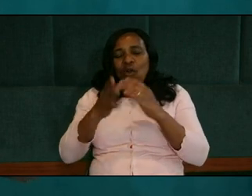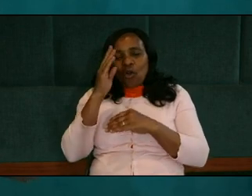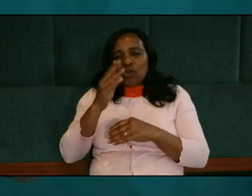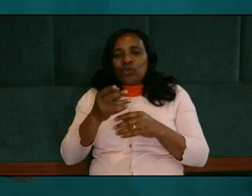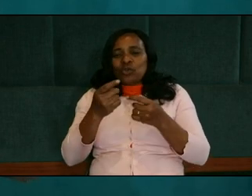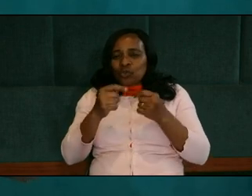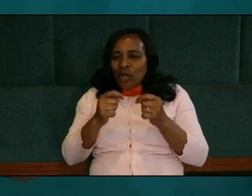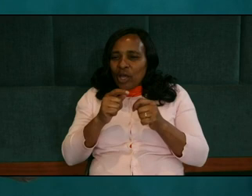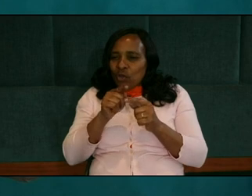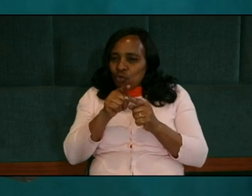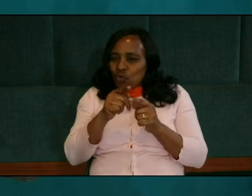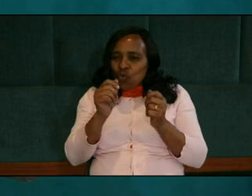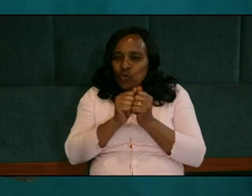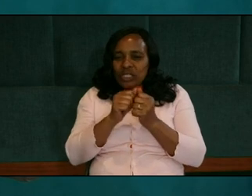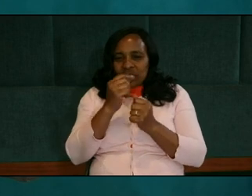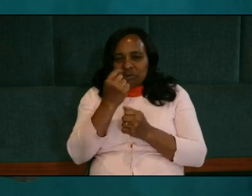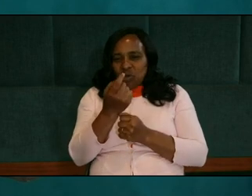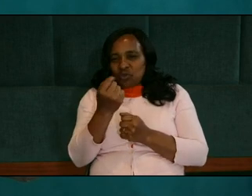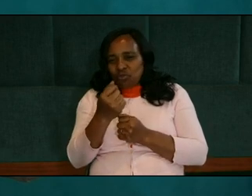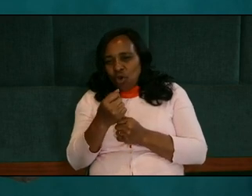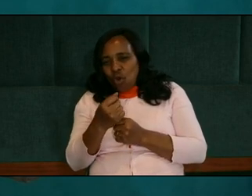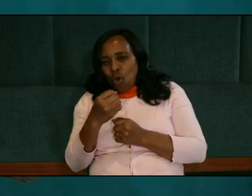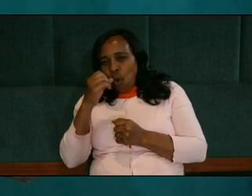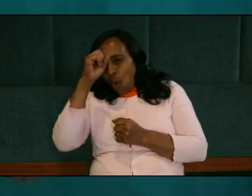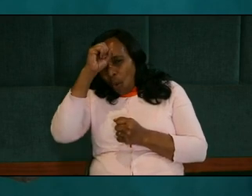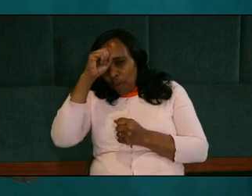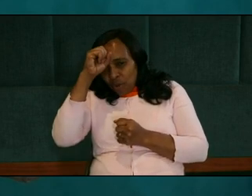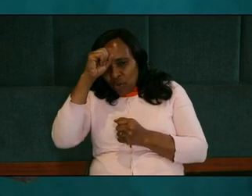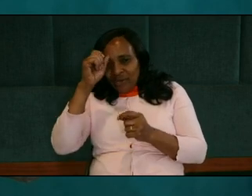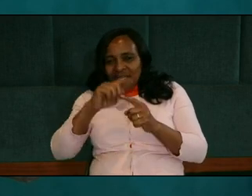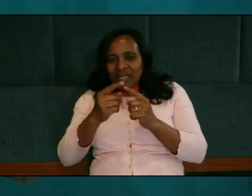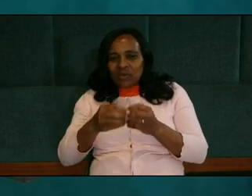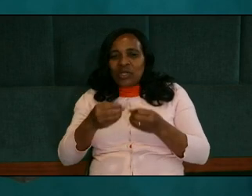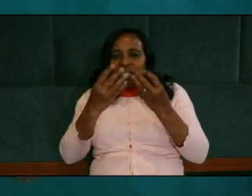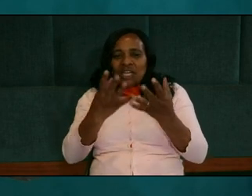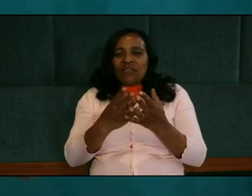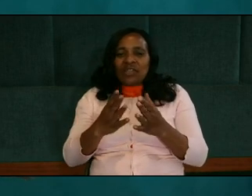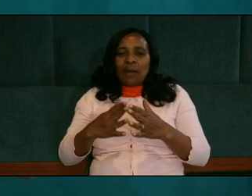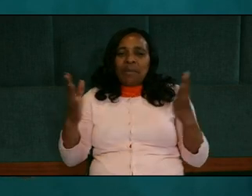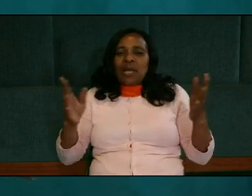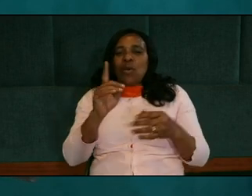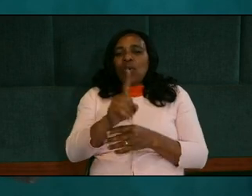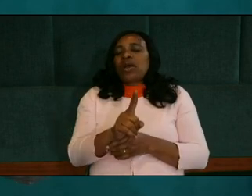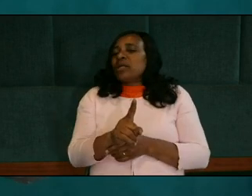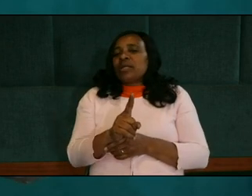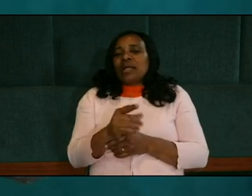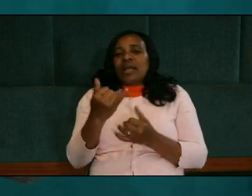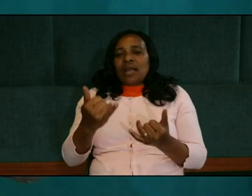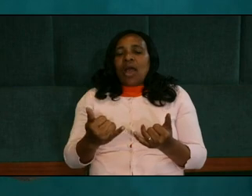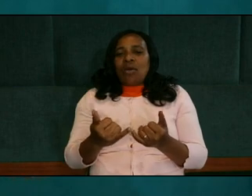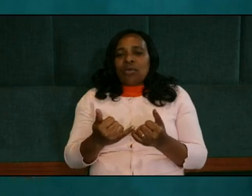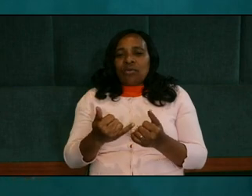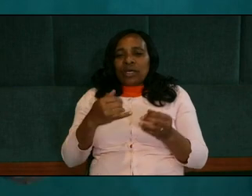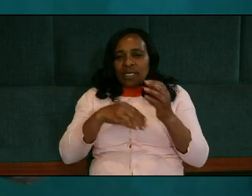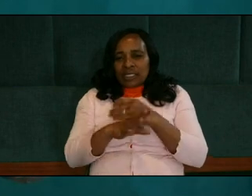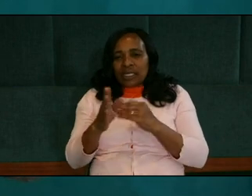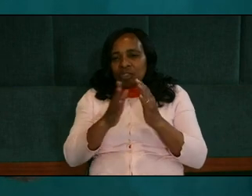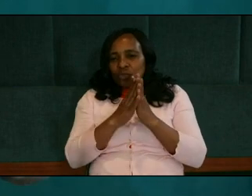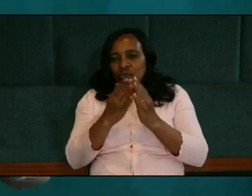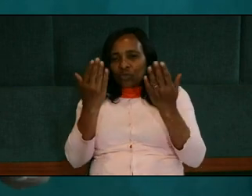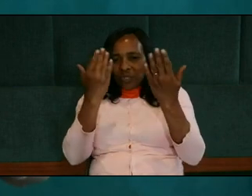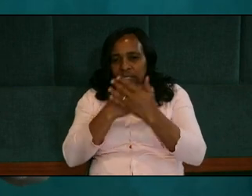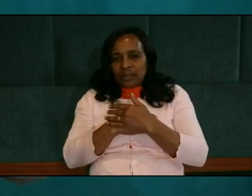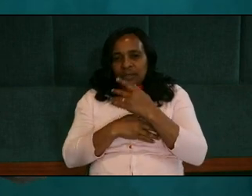you with small obedience, and then eventually he'll give you the big one. So now we go into the story. Jabari, would you mind?